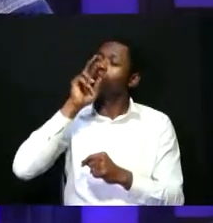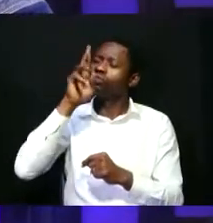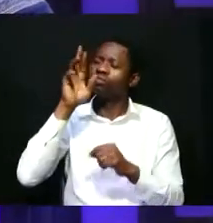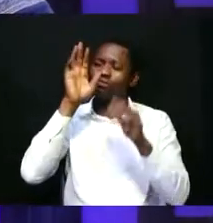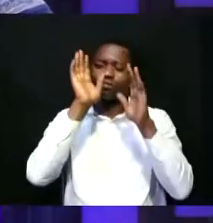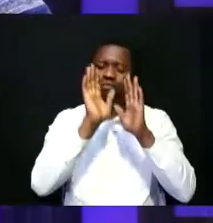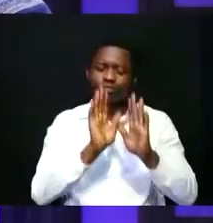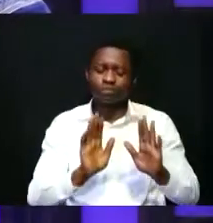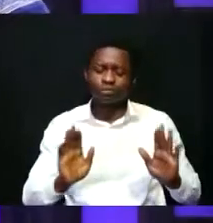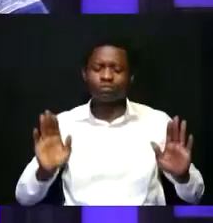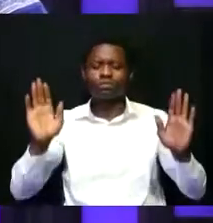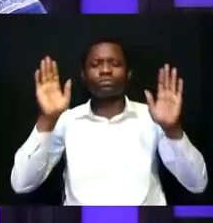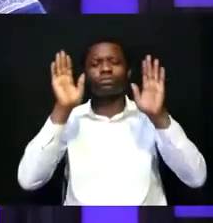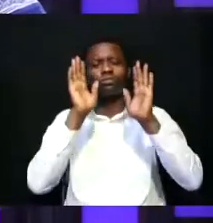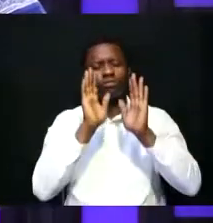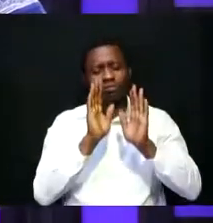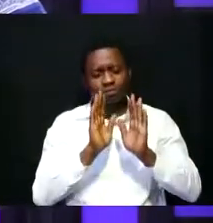You are